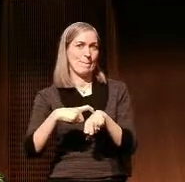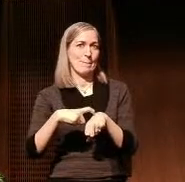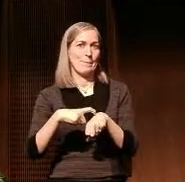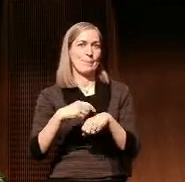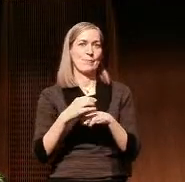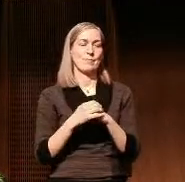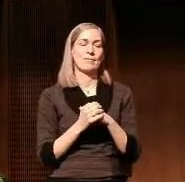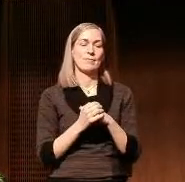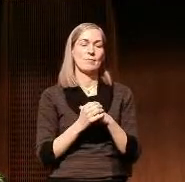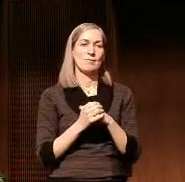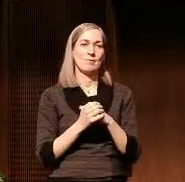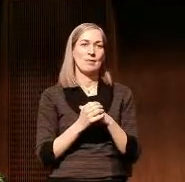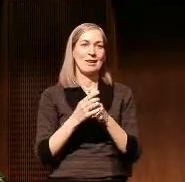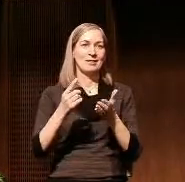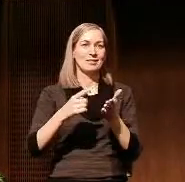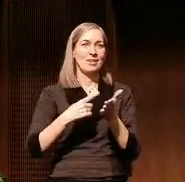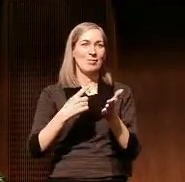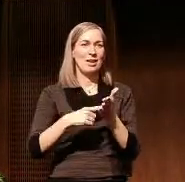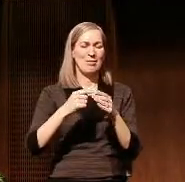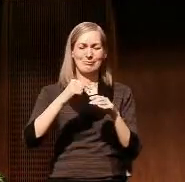and sometimes the agony.